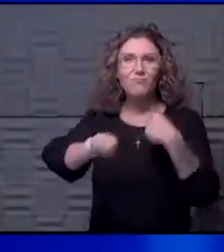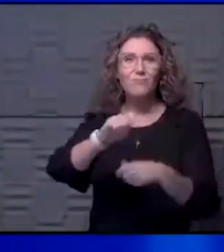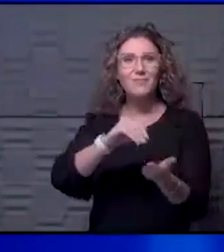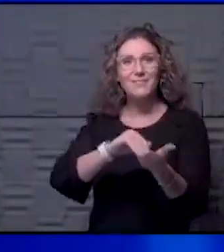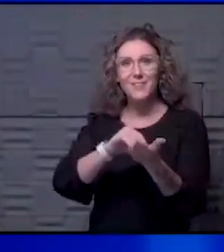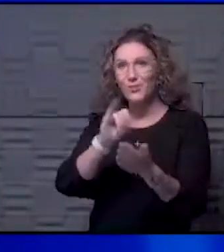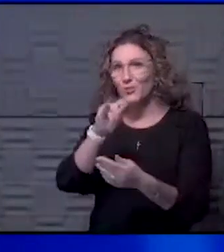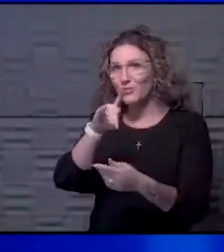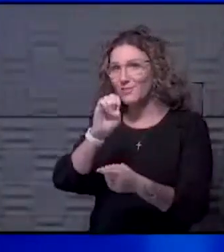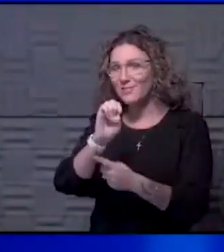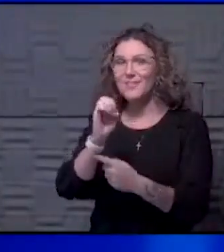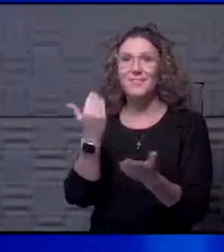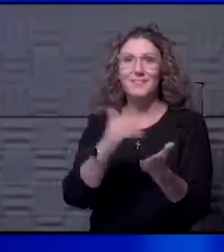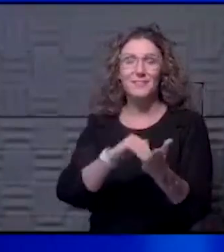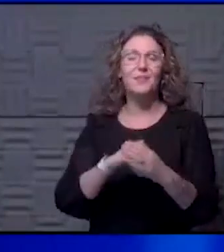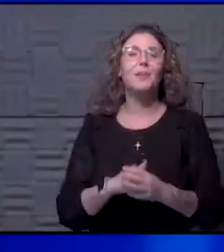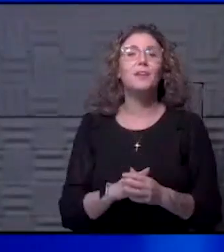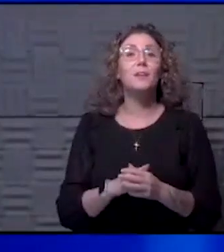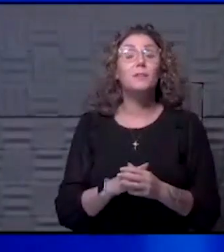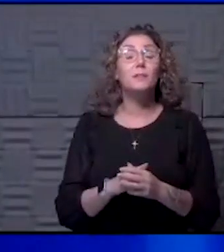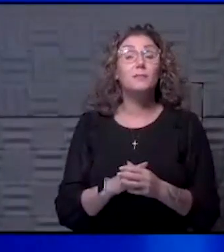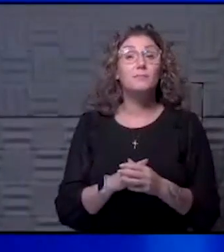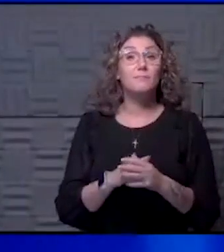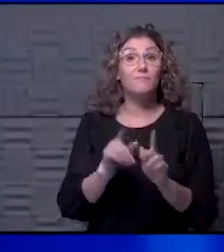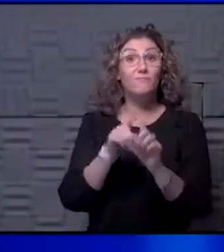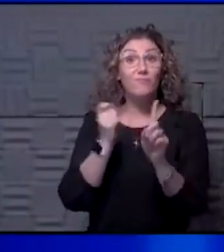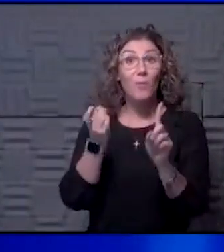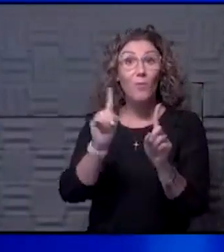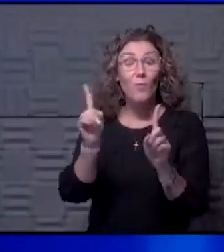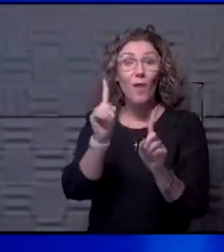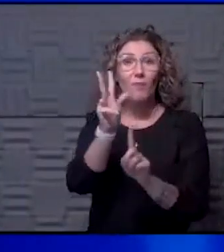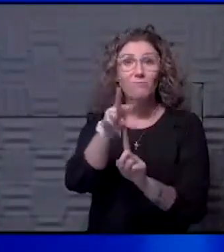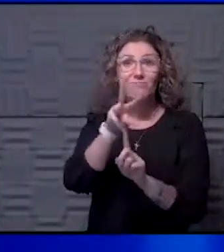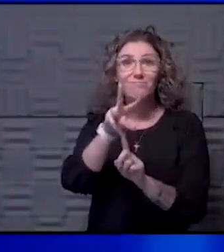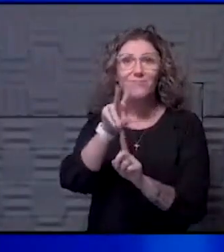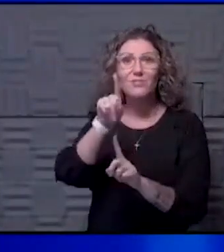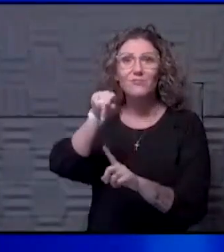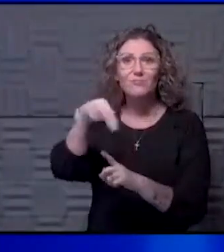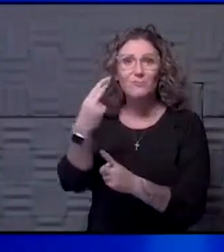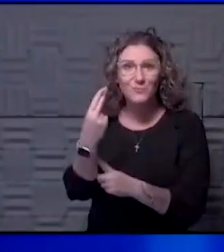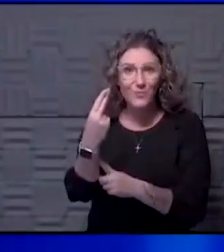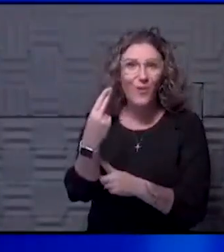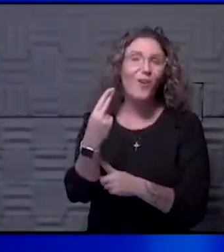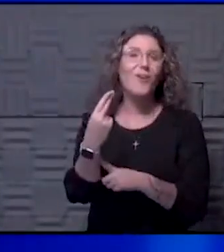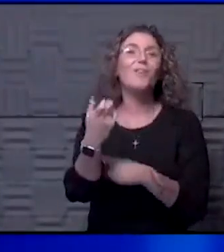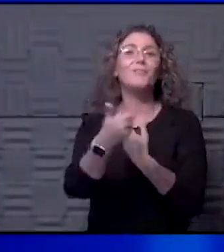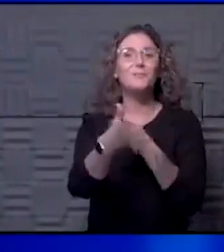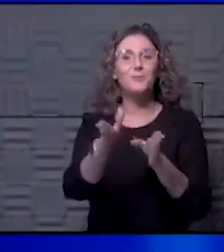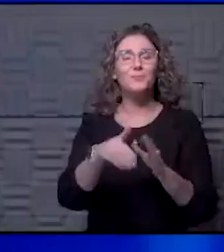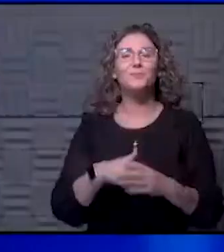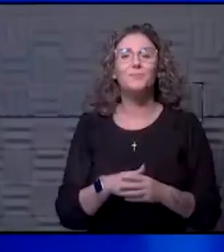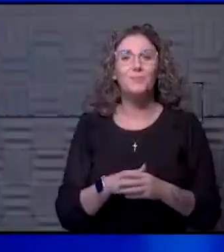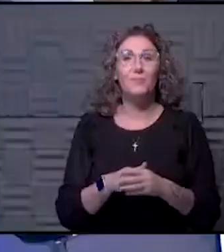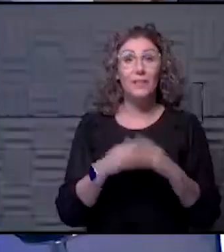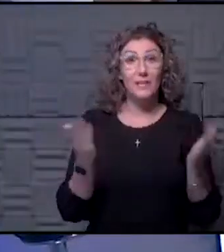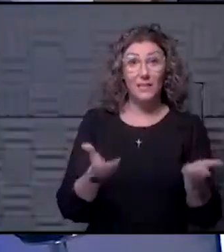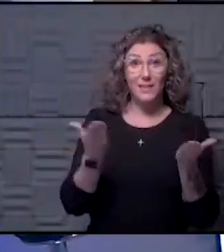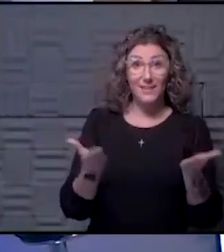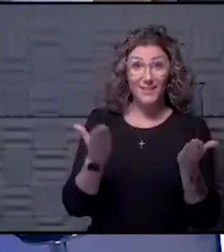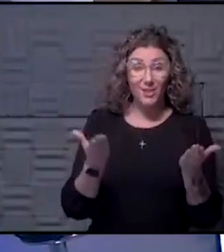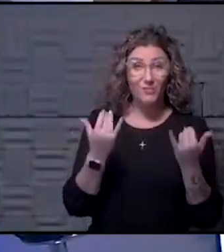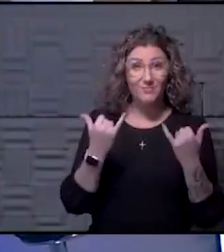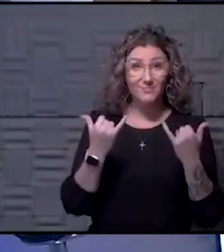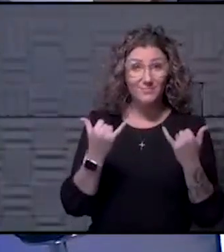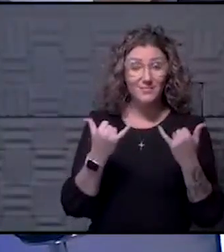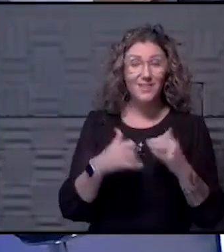Steve Stites again. We're coming to you from the Dolph Simons Jr. Family Broadcast Studio. Here in studio